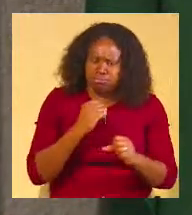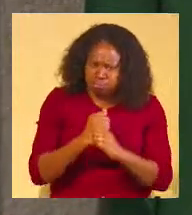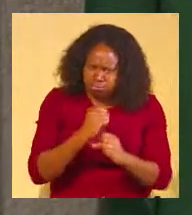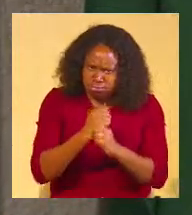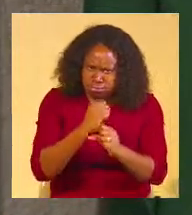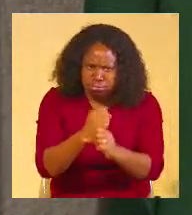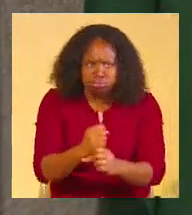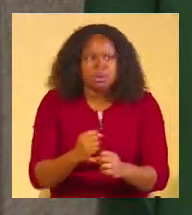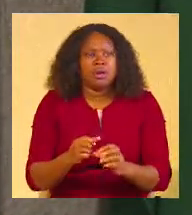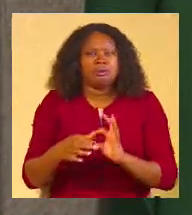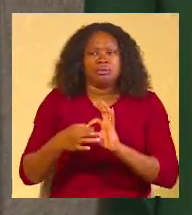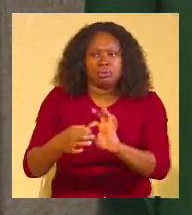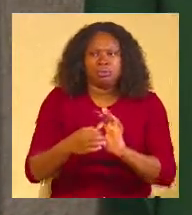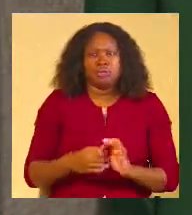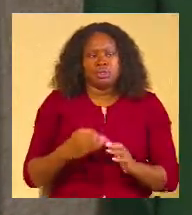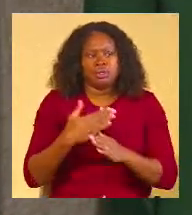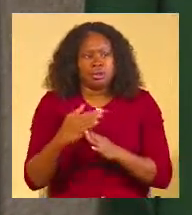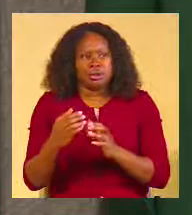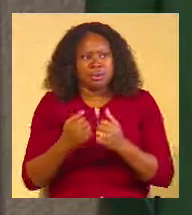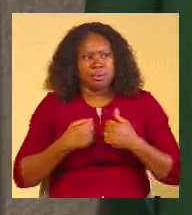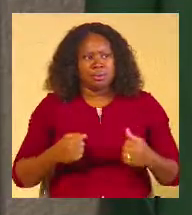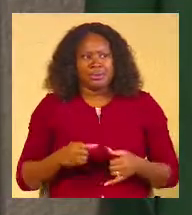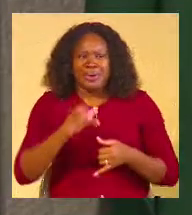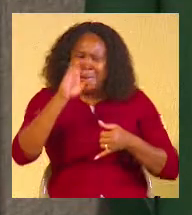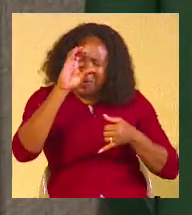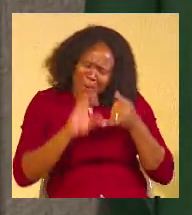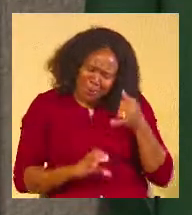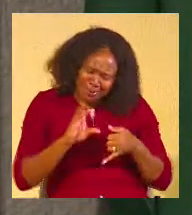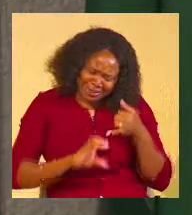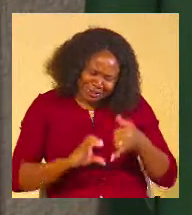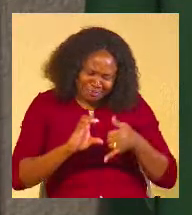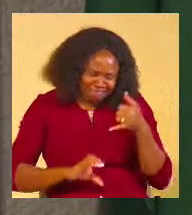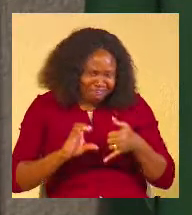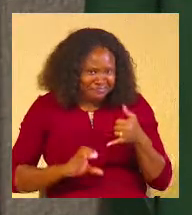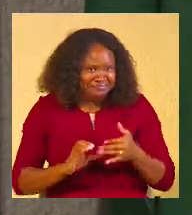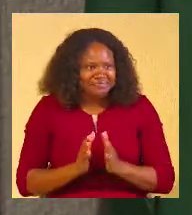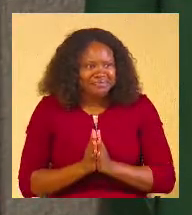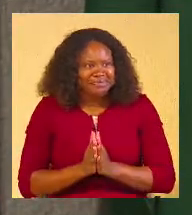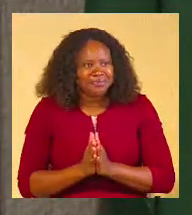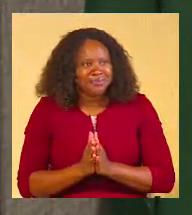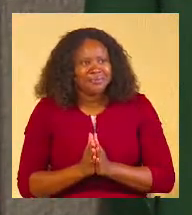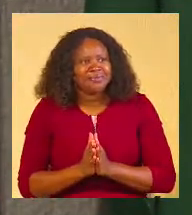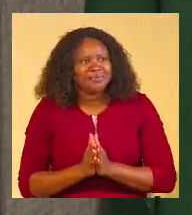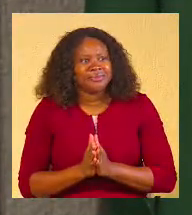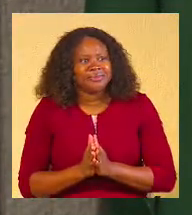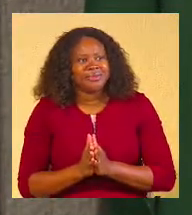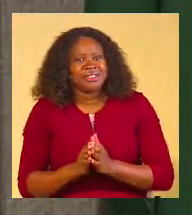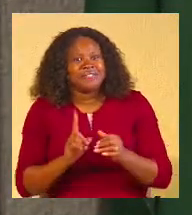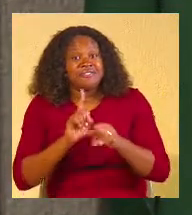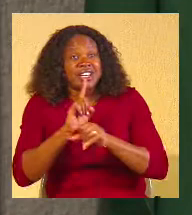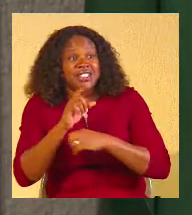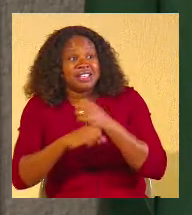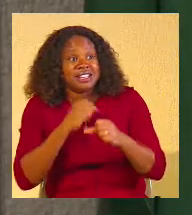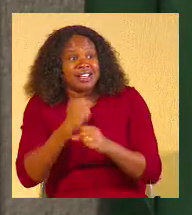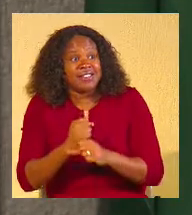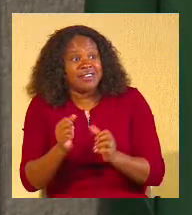we coordinate our responses. And maybe my final comment will be, you know, this was the first year of